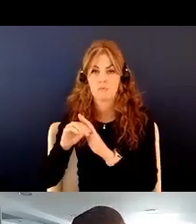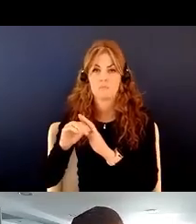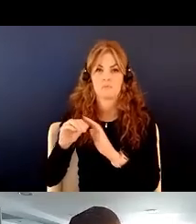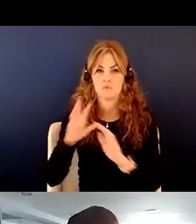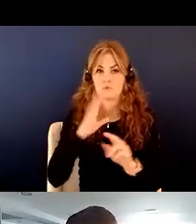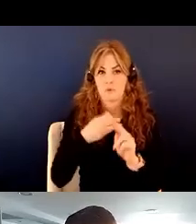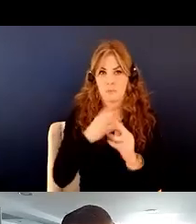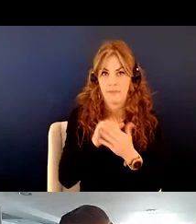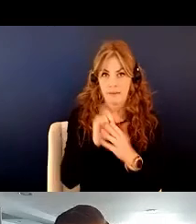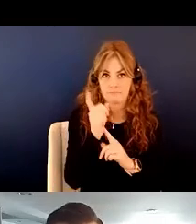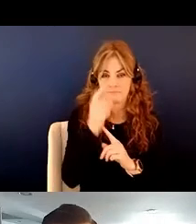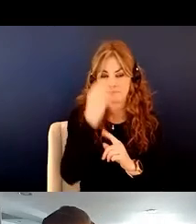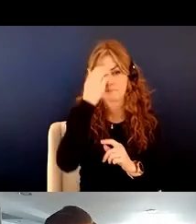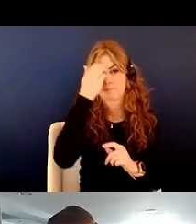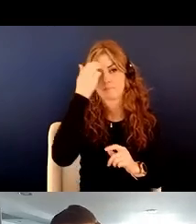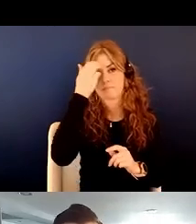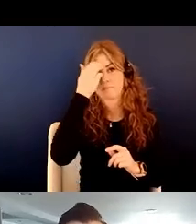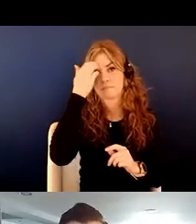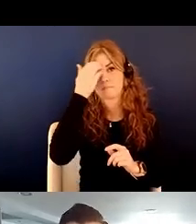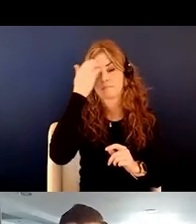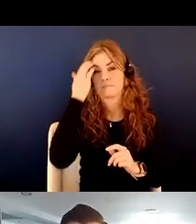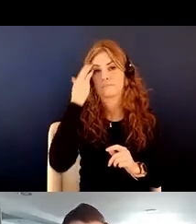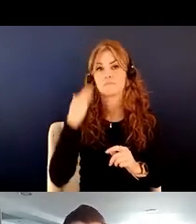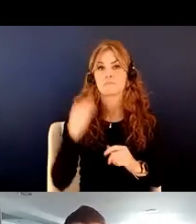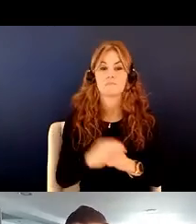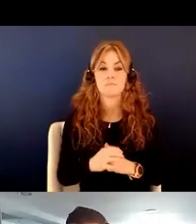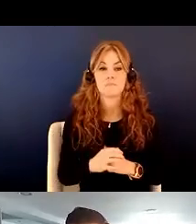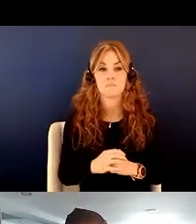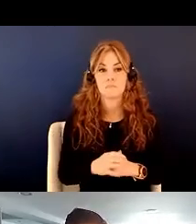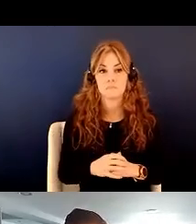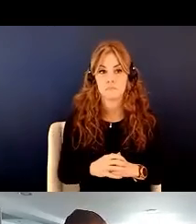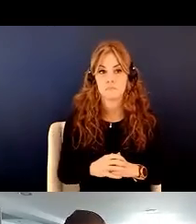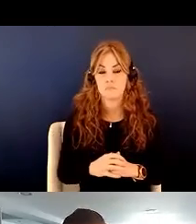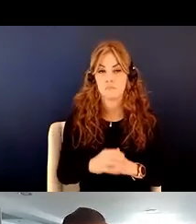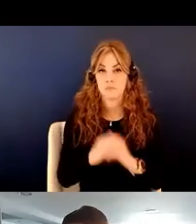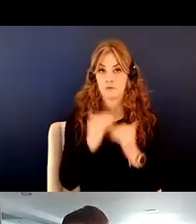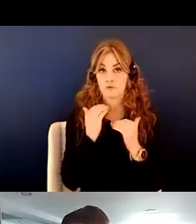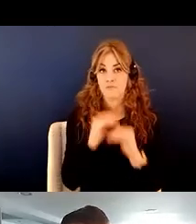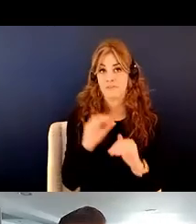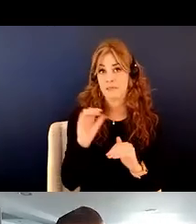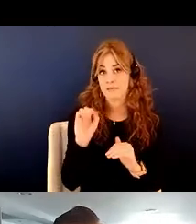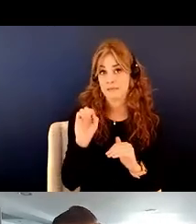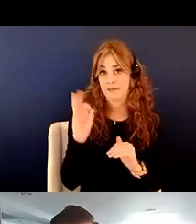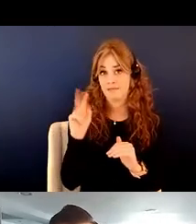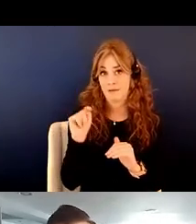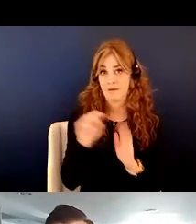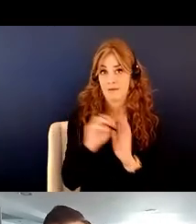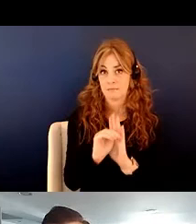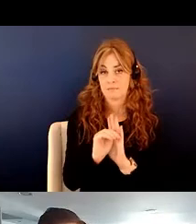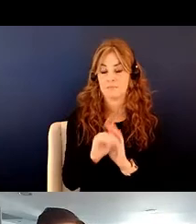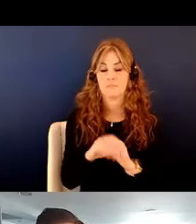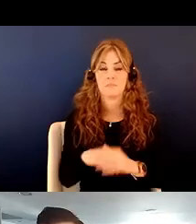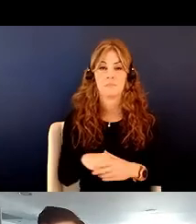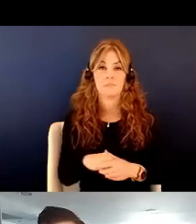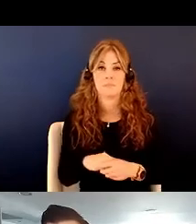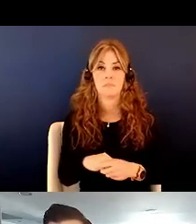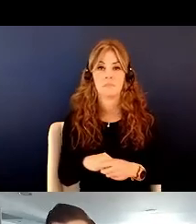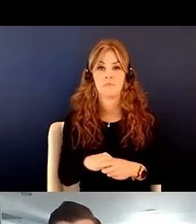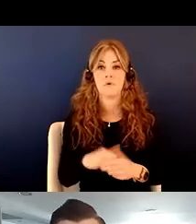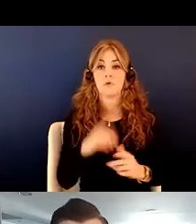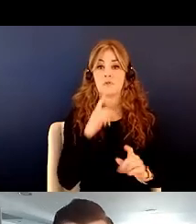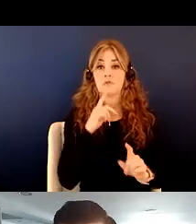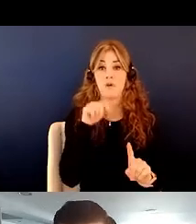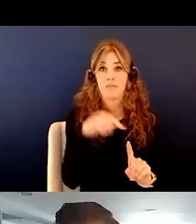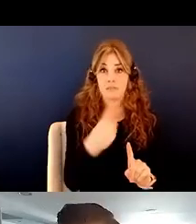that in a moment. So let's start with the fixed effects model. So in the fixed effects model,